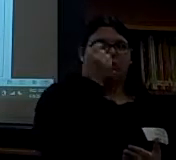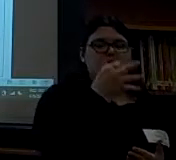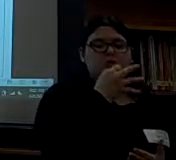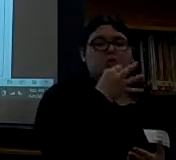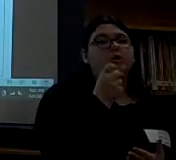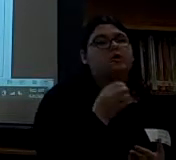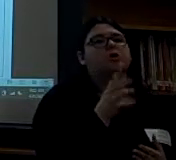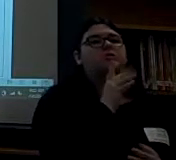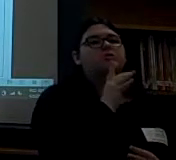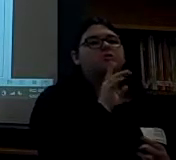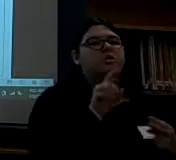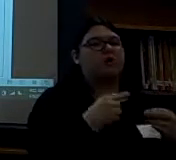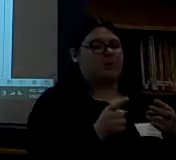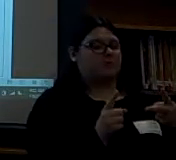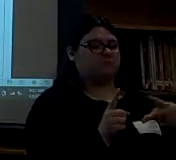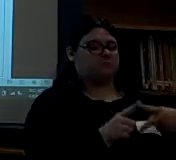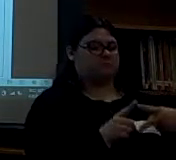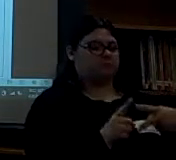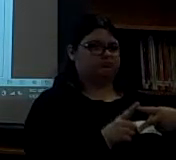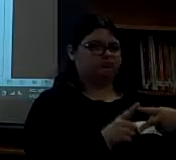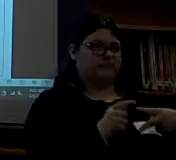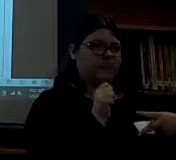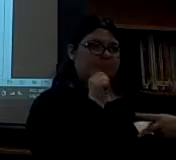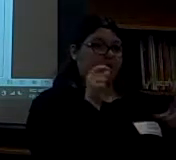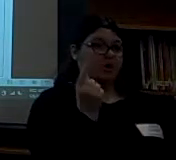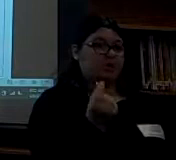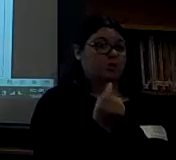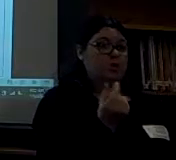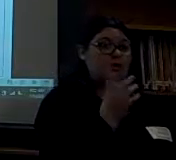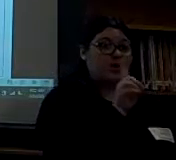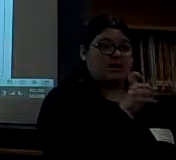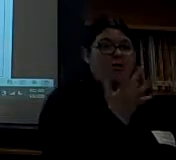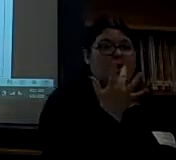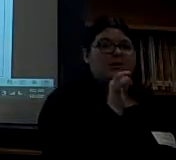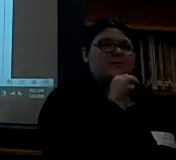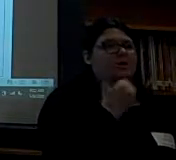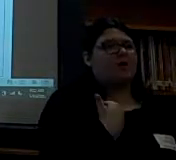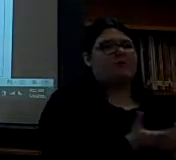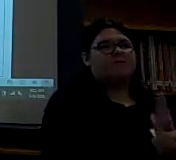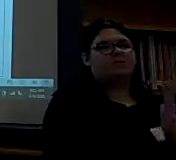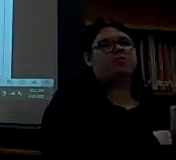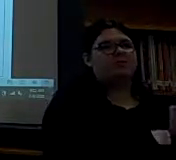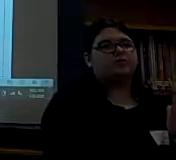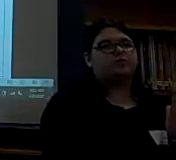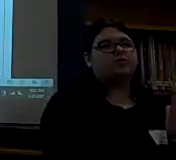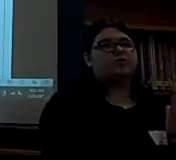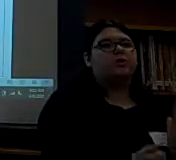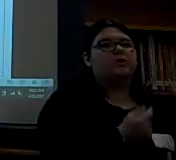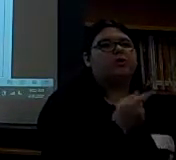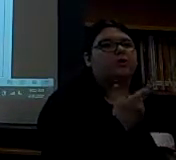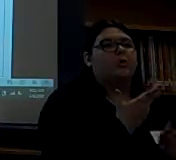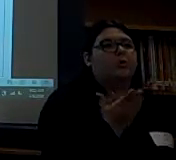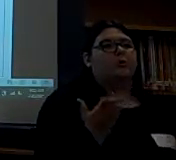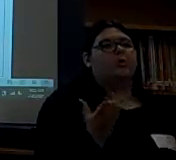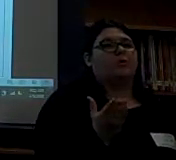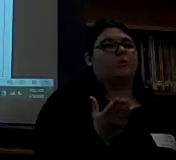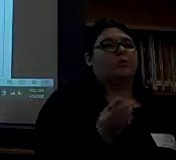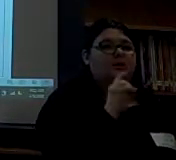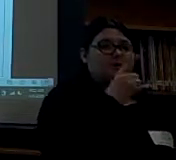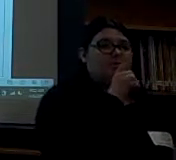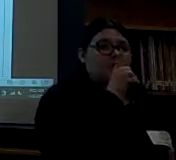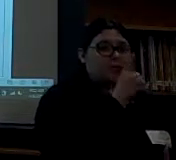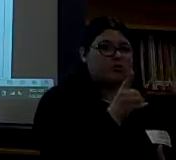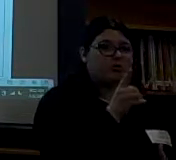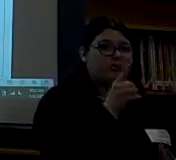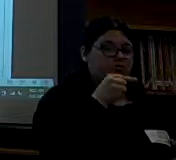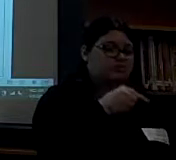So let's talk about that first piece. Kids don't do what we ask because they don't have the tools to do what we ask. One of the things that kids really struggle with is